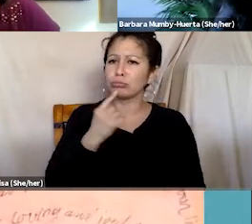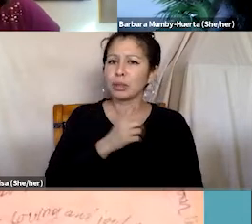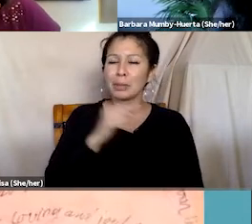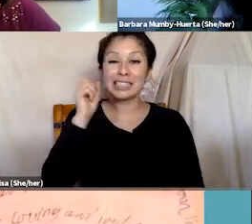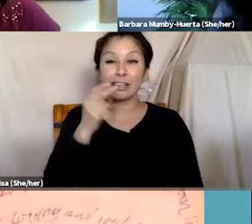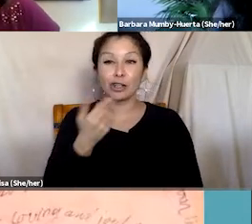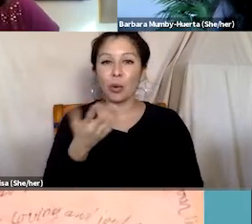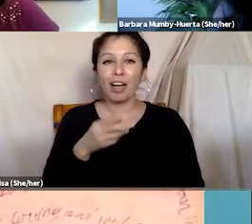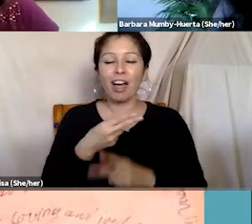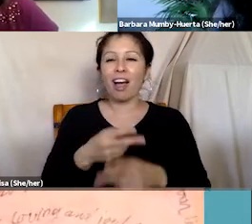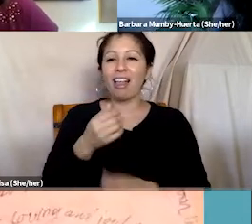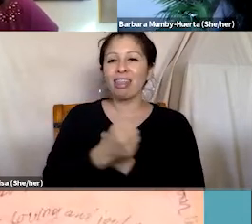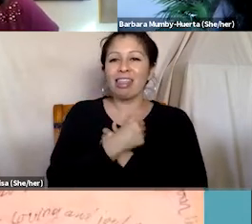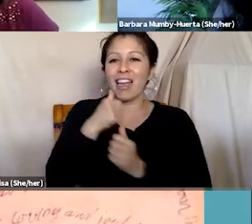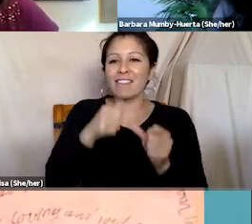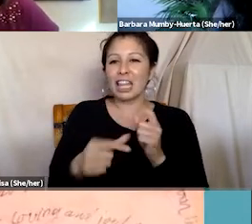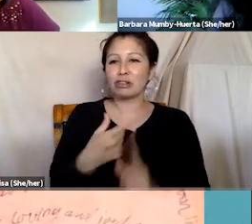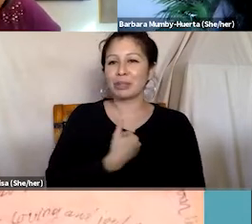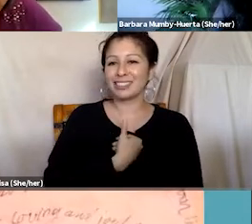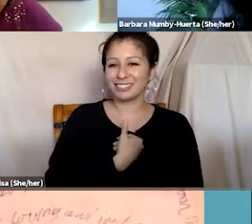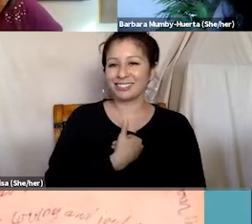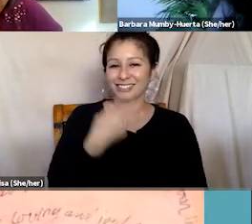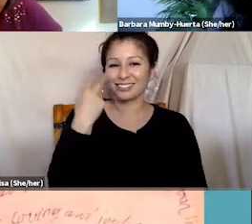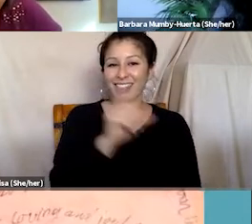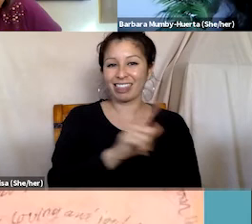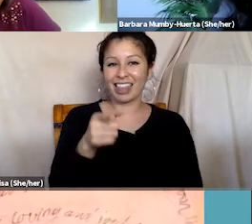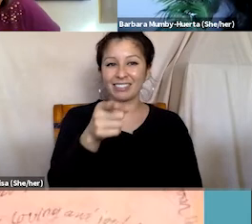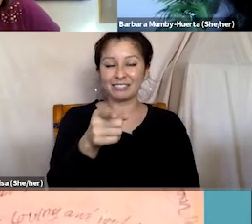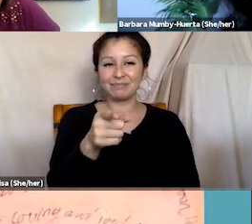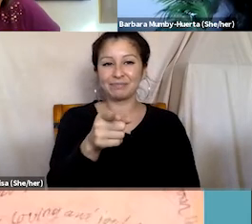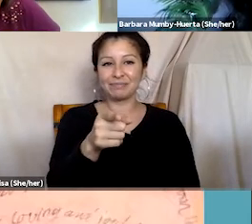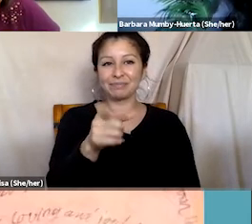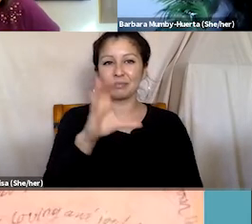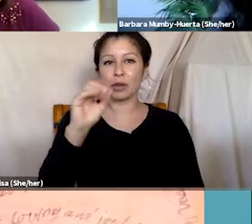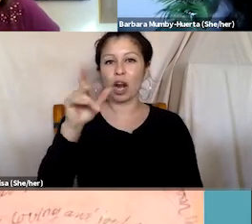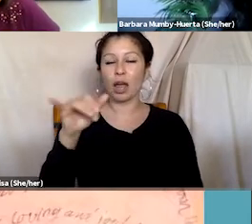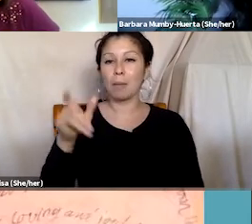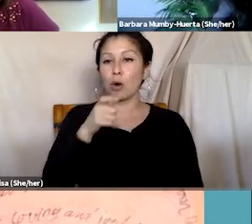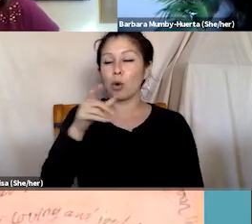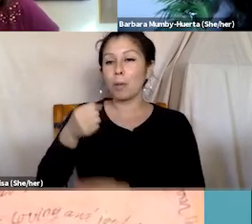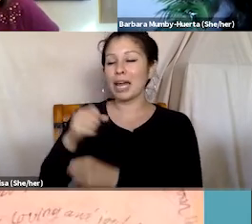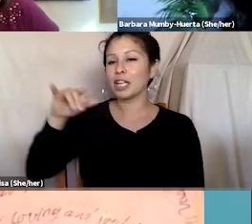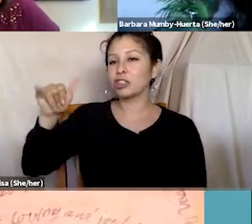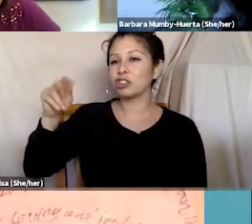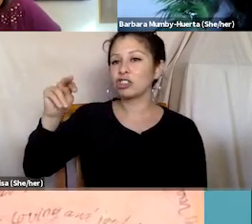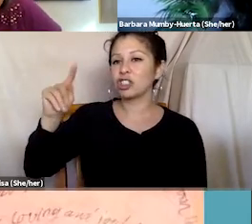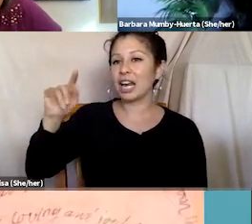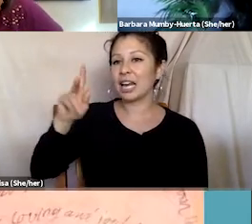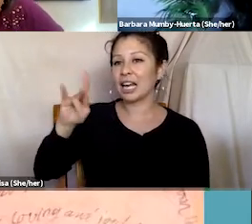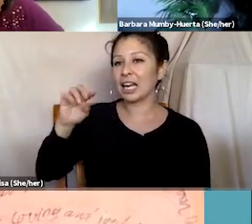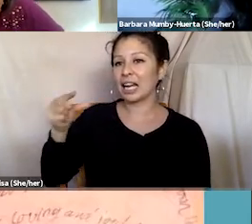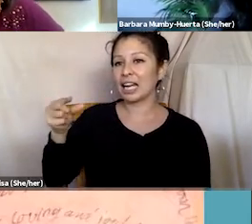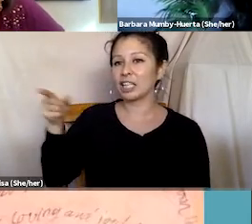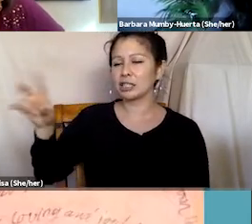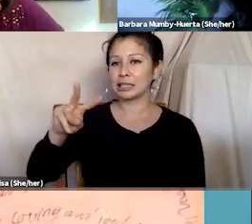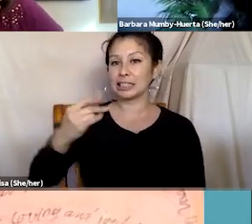is called Love Letters to Myself. And on the left is a collage done by Janet King. This was the second art piece she ever